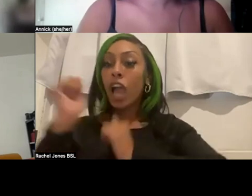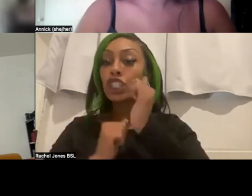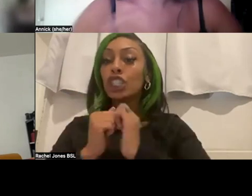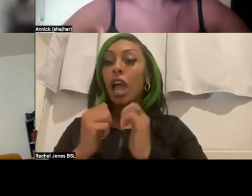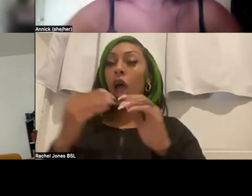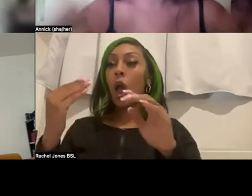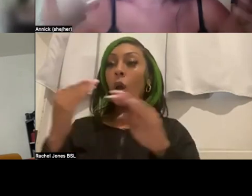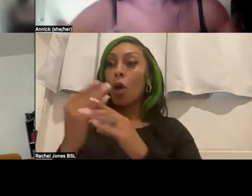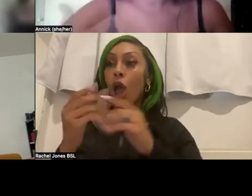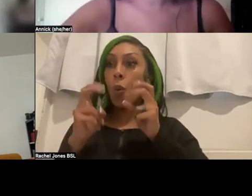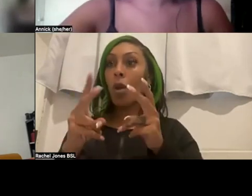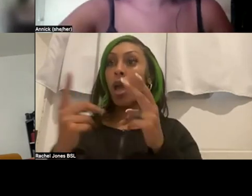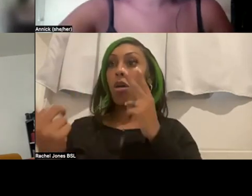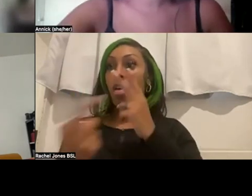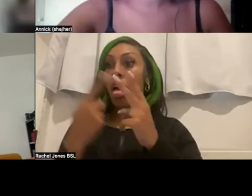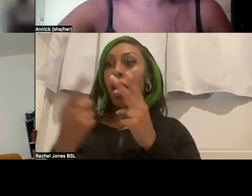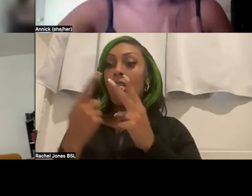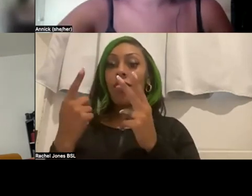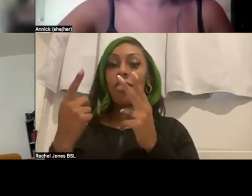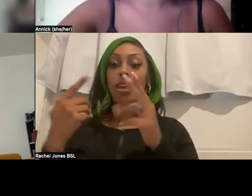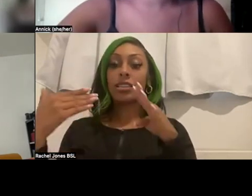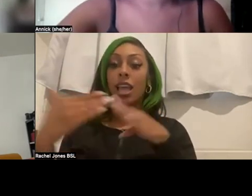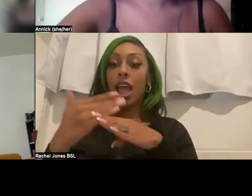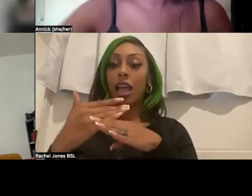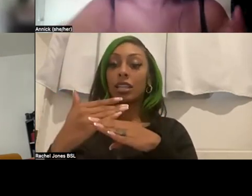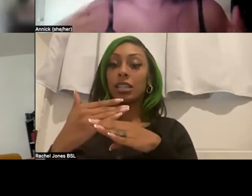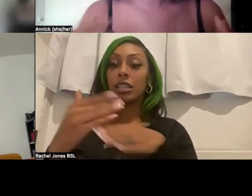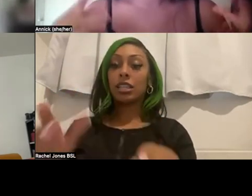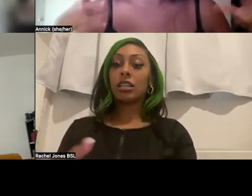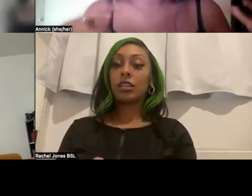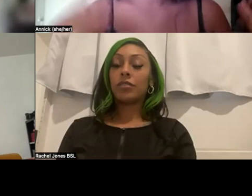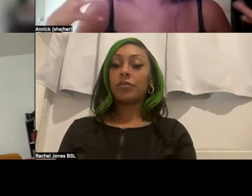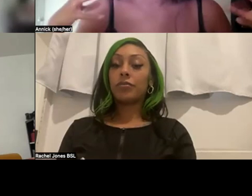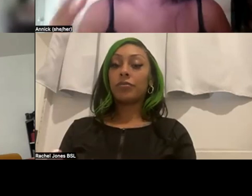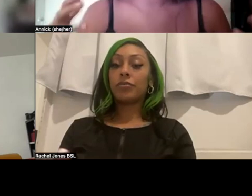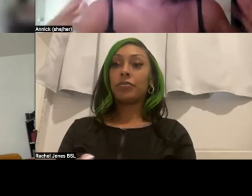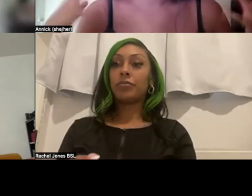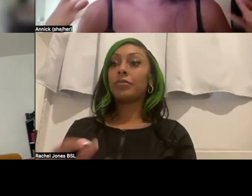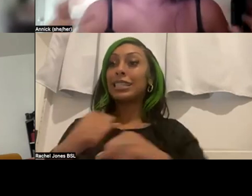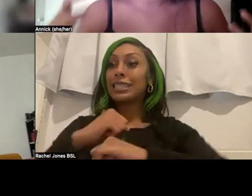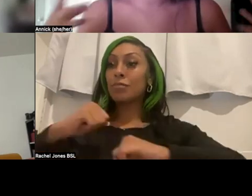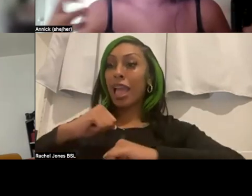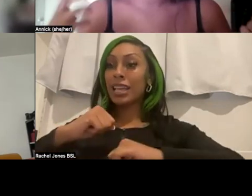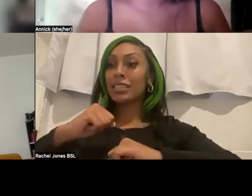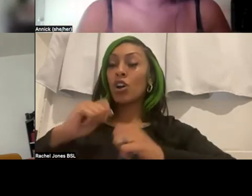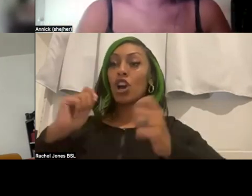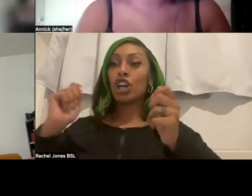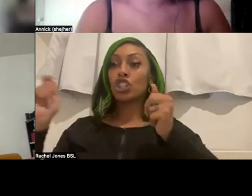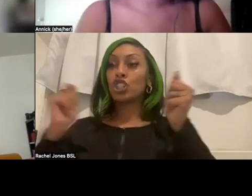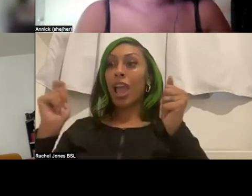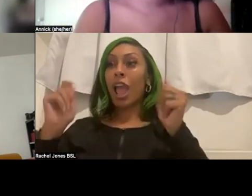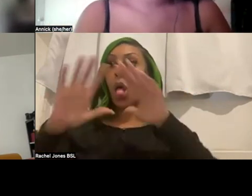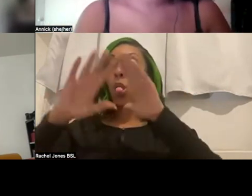are already enacting the kind of world we want to see in the now. So the space for Sheikh is a space where the world